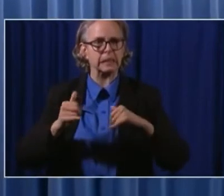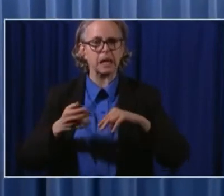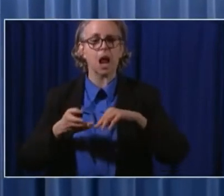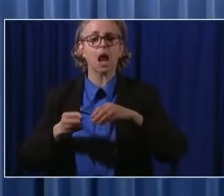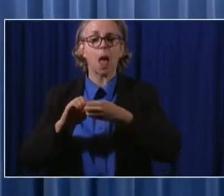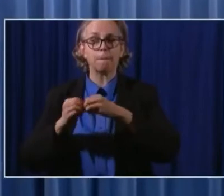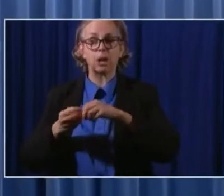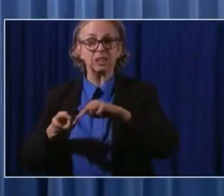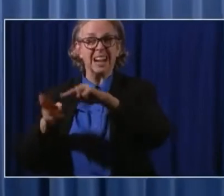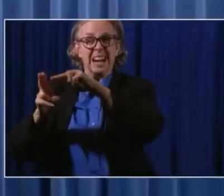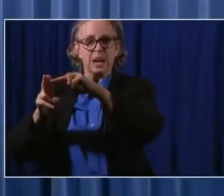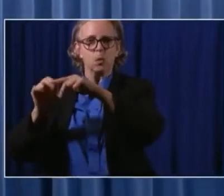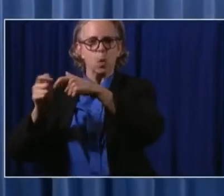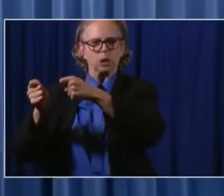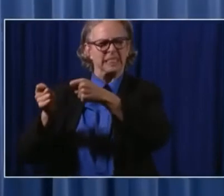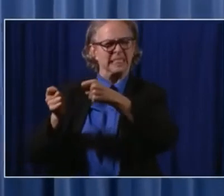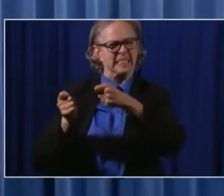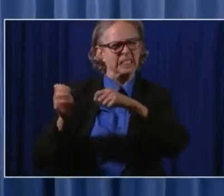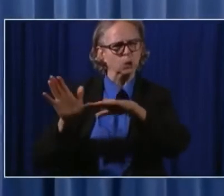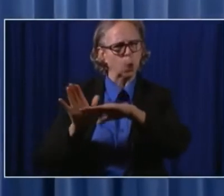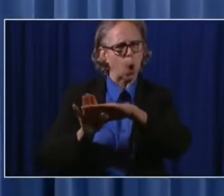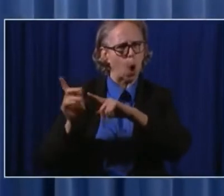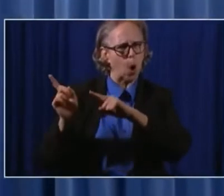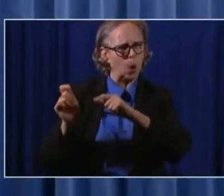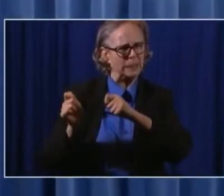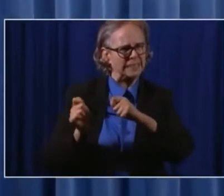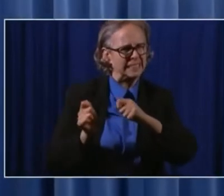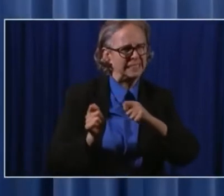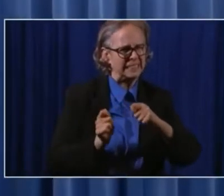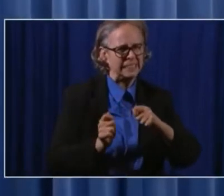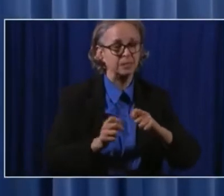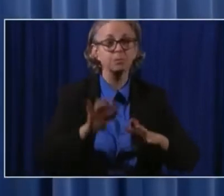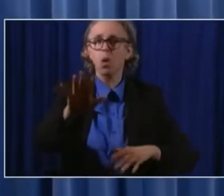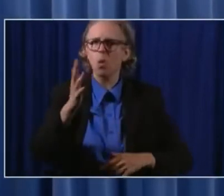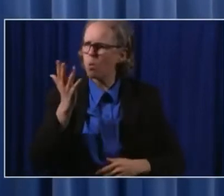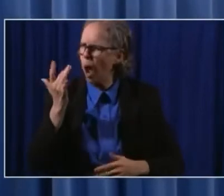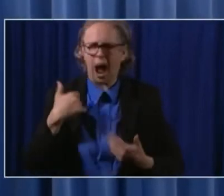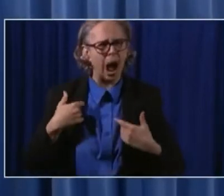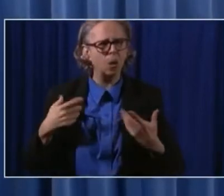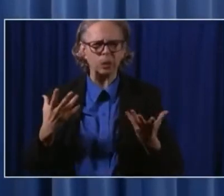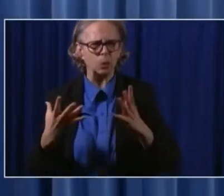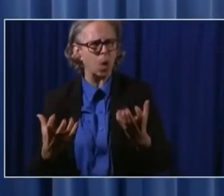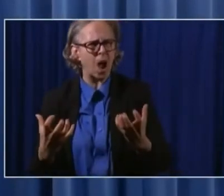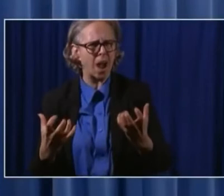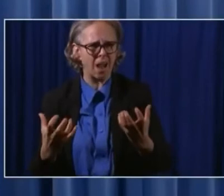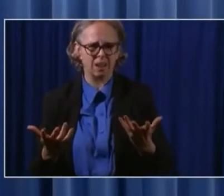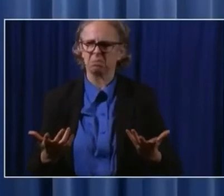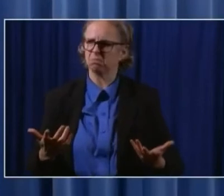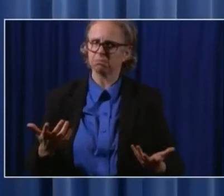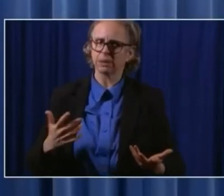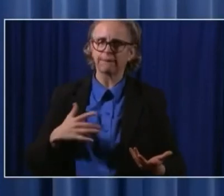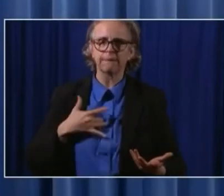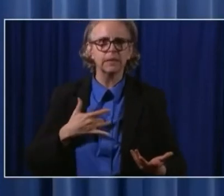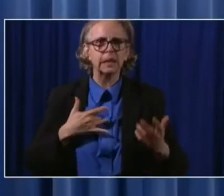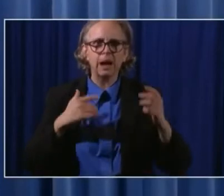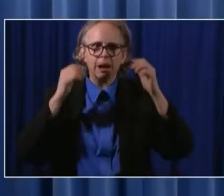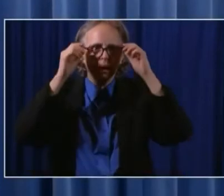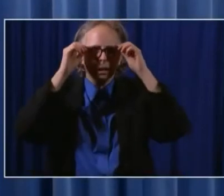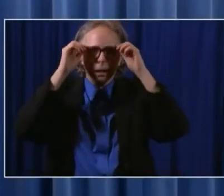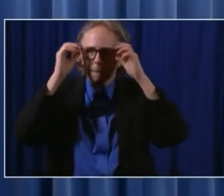believe that, at least in part, maybe a lot of this is due to the fact that more people are in fact